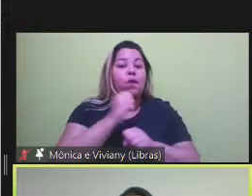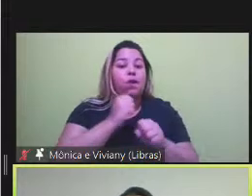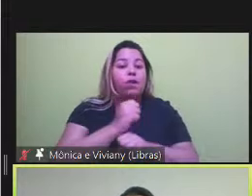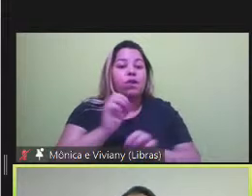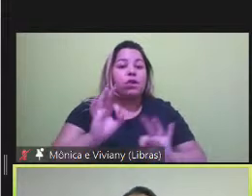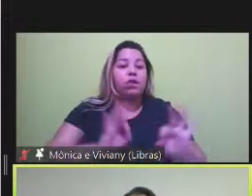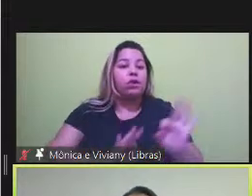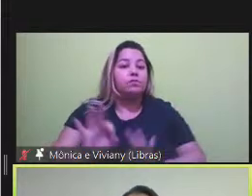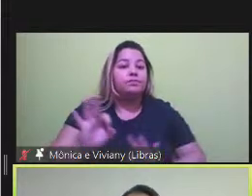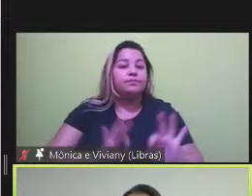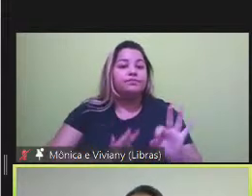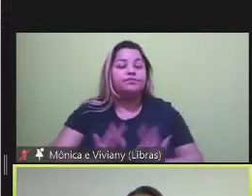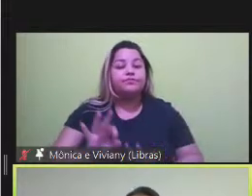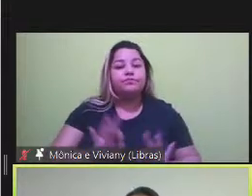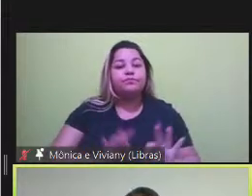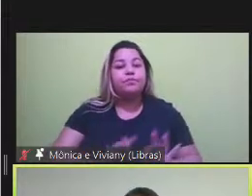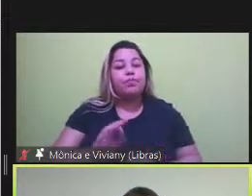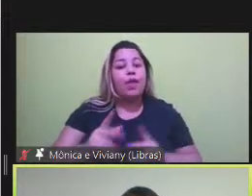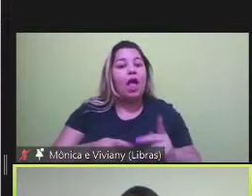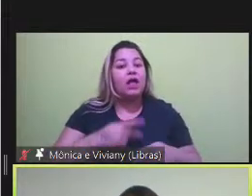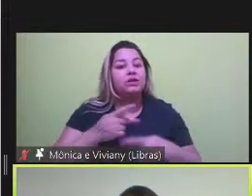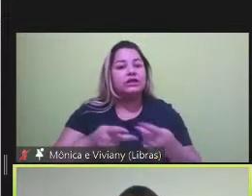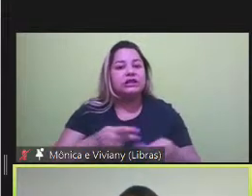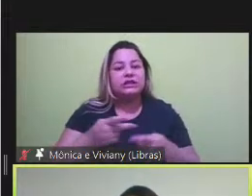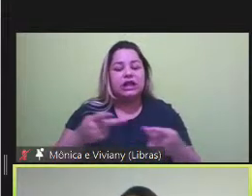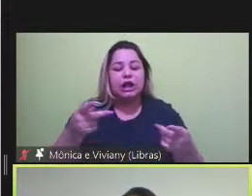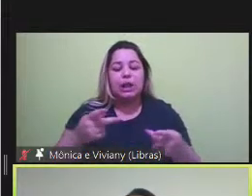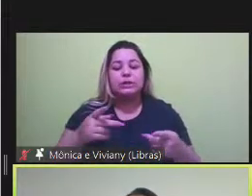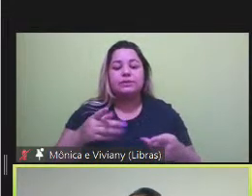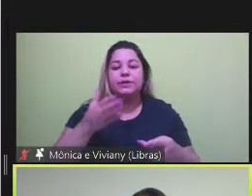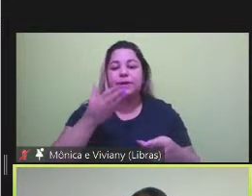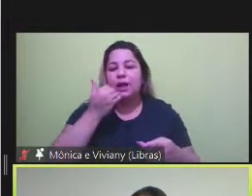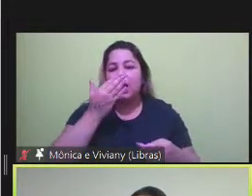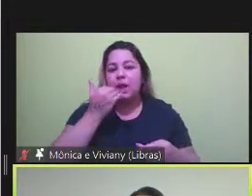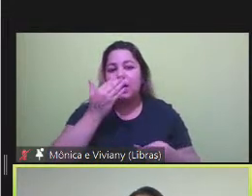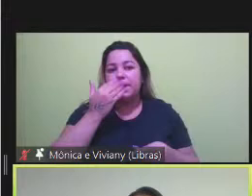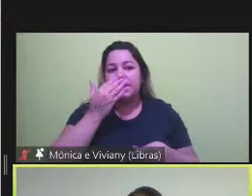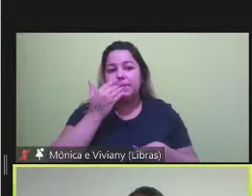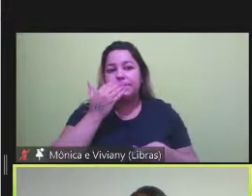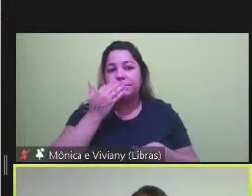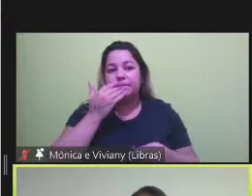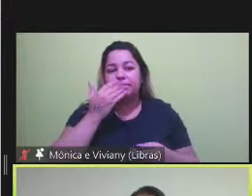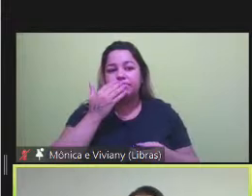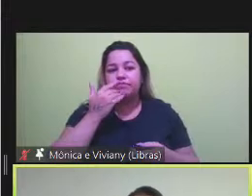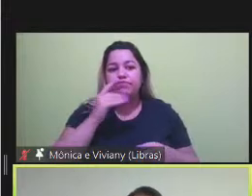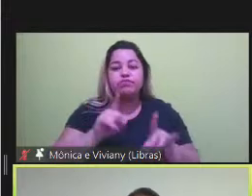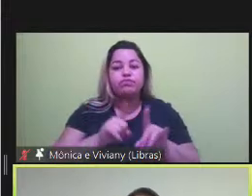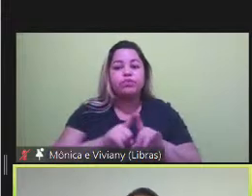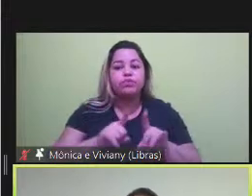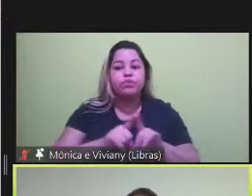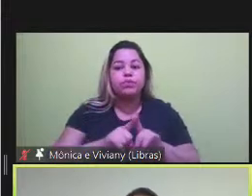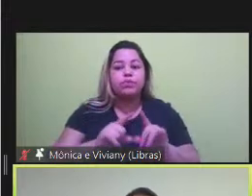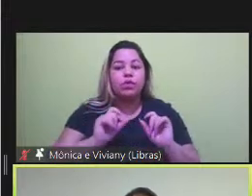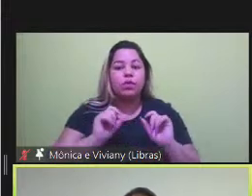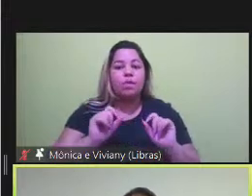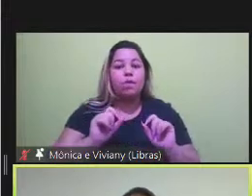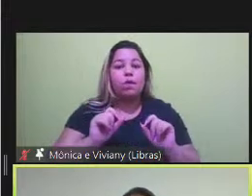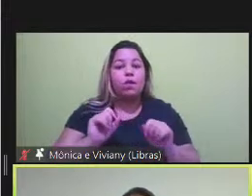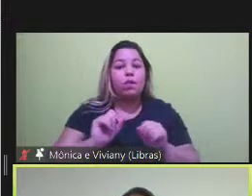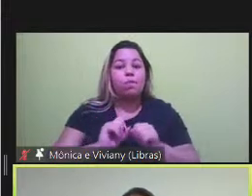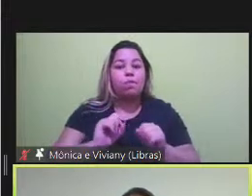harvest, they prepare their salad, and they feed themselves with what they